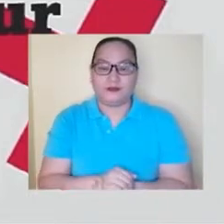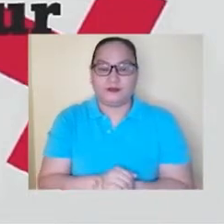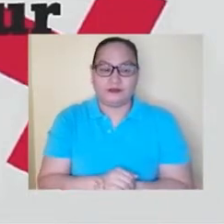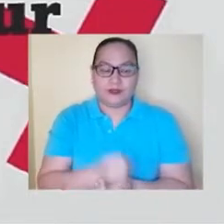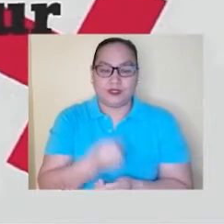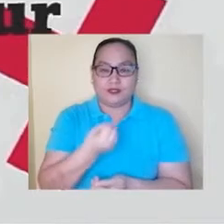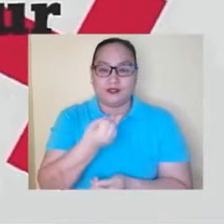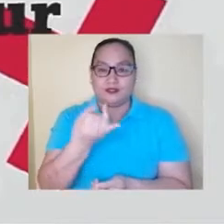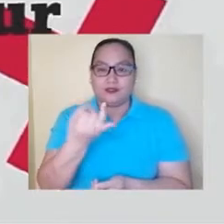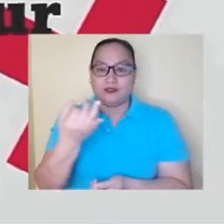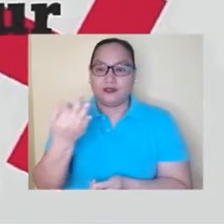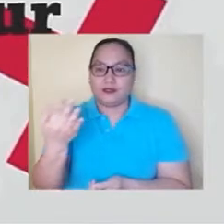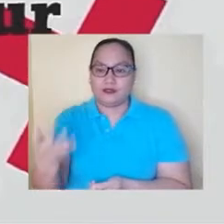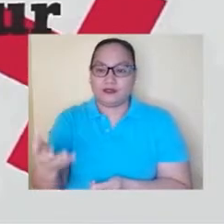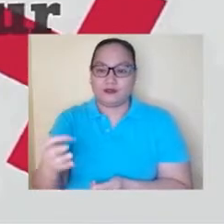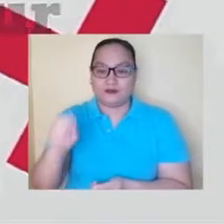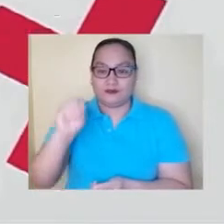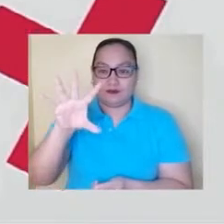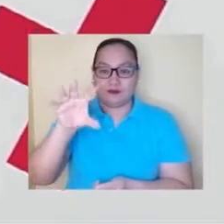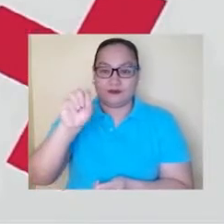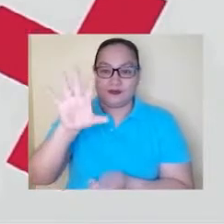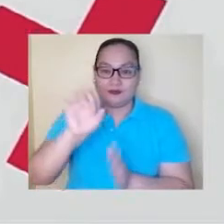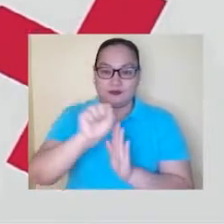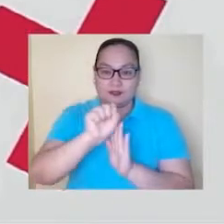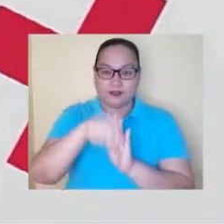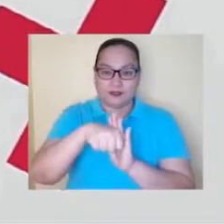Count the beats for 15 seconds.